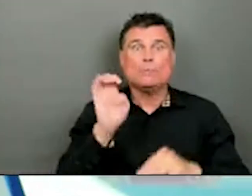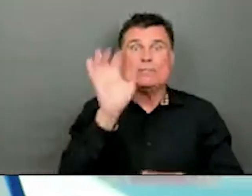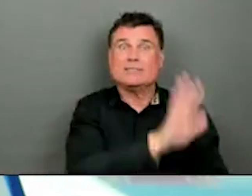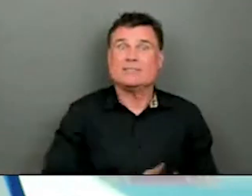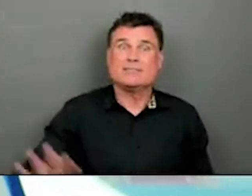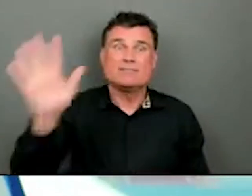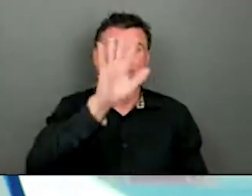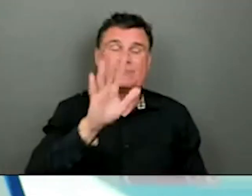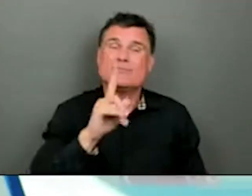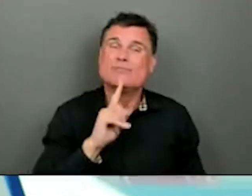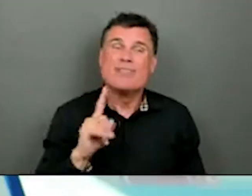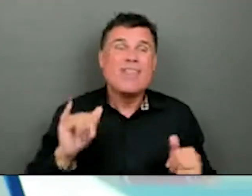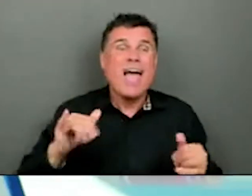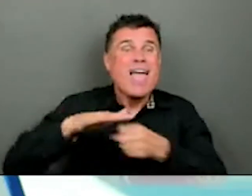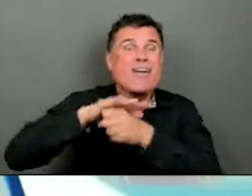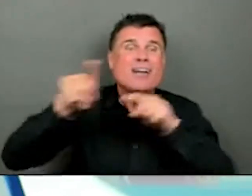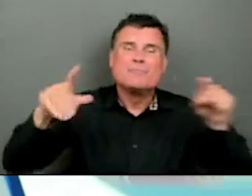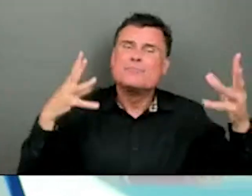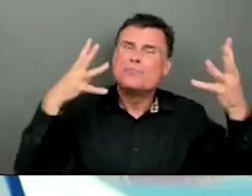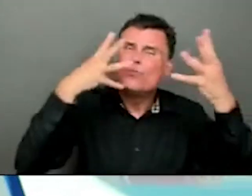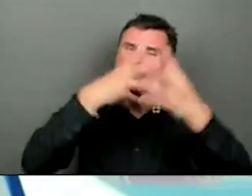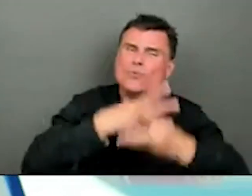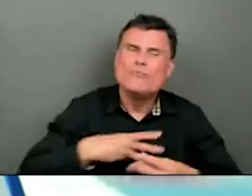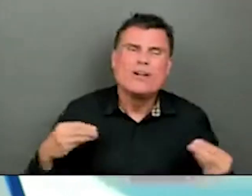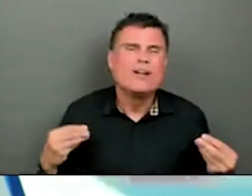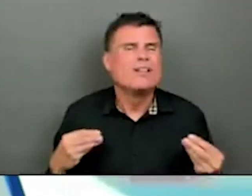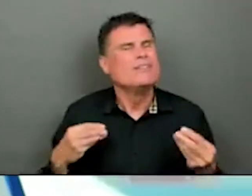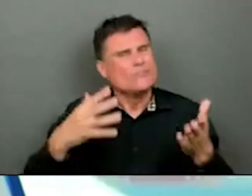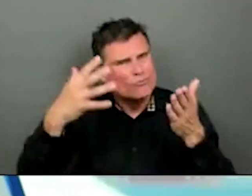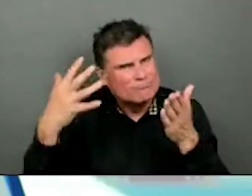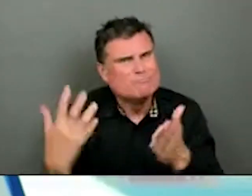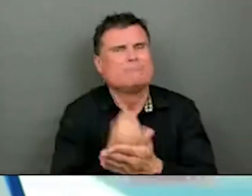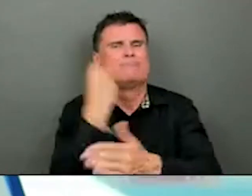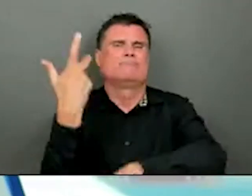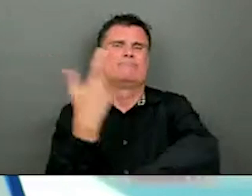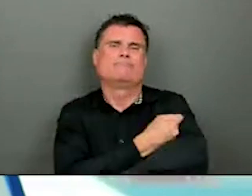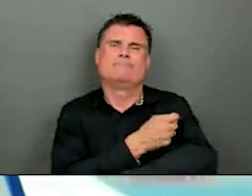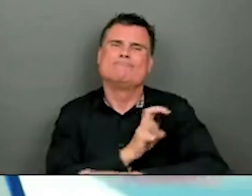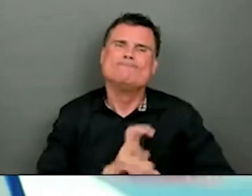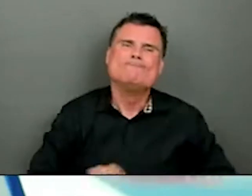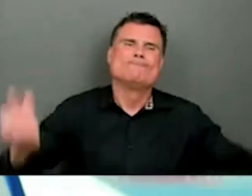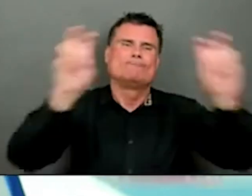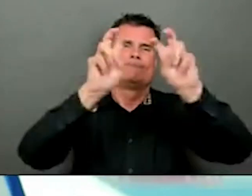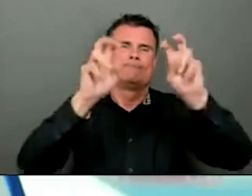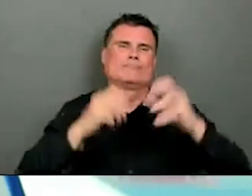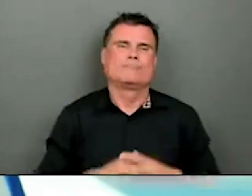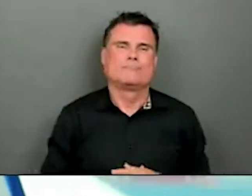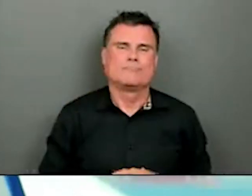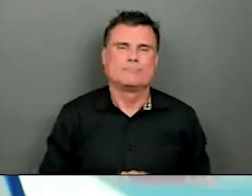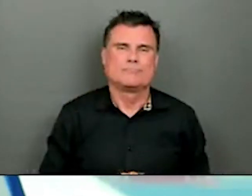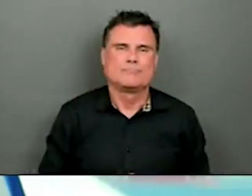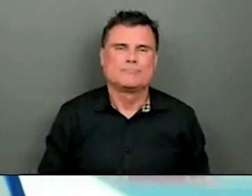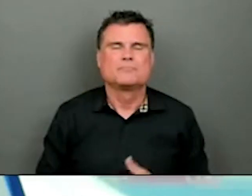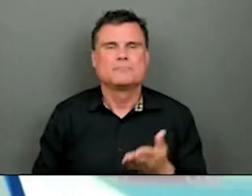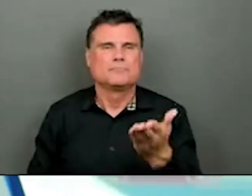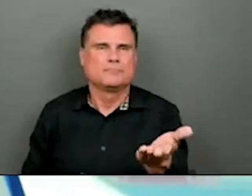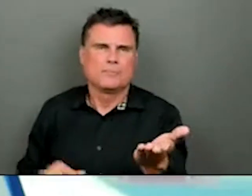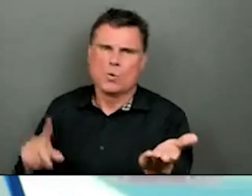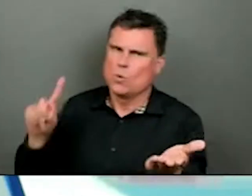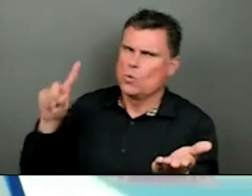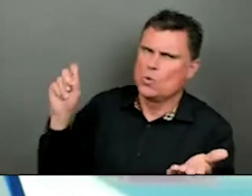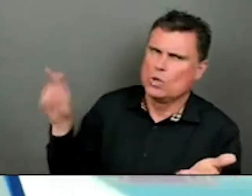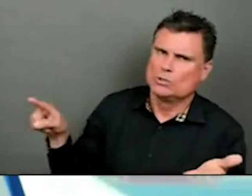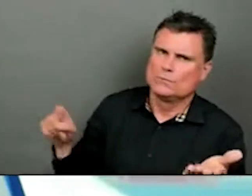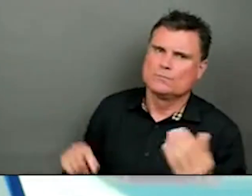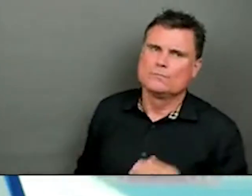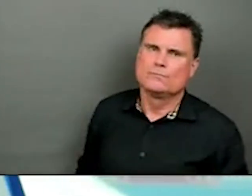beyond. Rob, do you have a follow-up? Certainly, just these pop-ups that you've brought